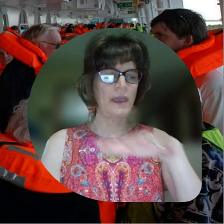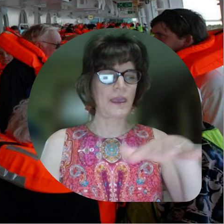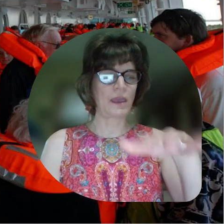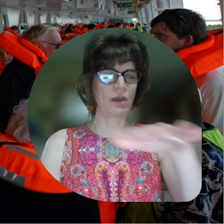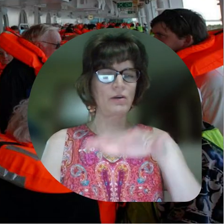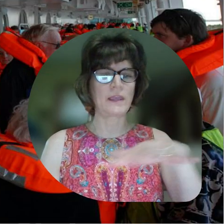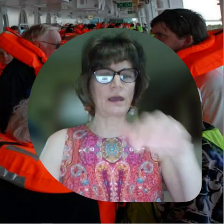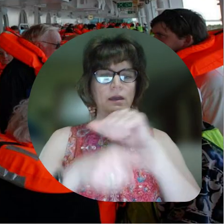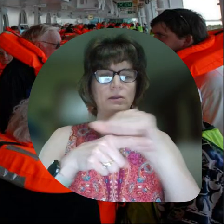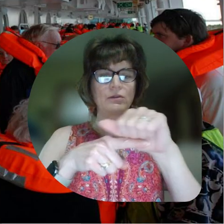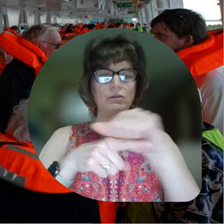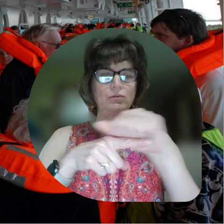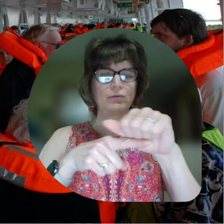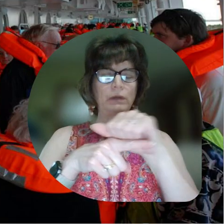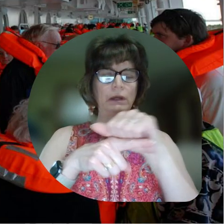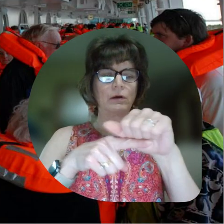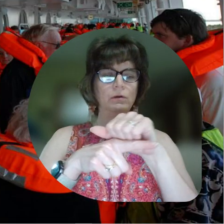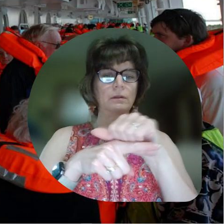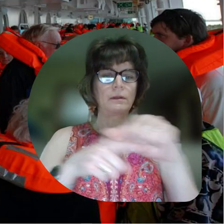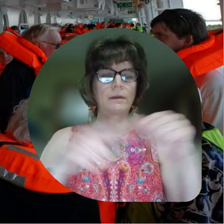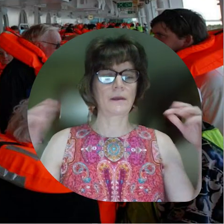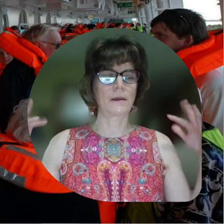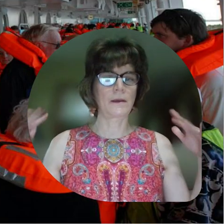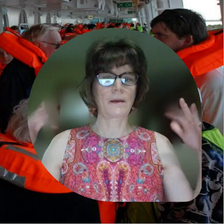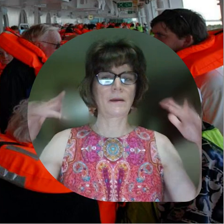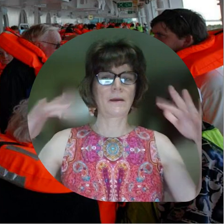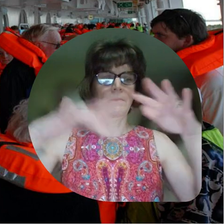Gather, area, drill.